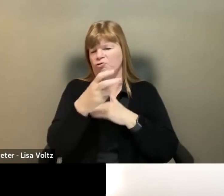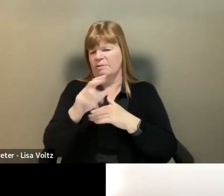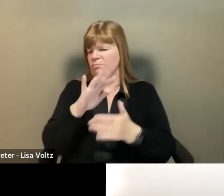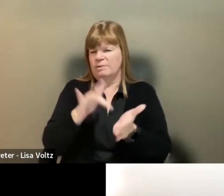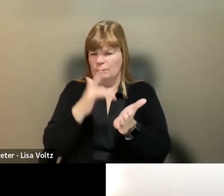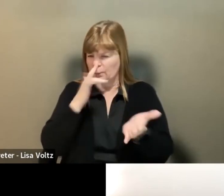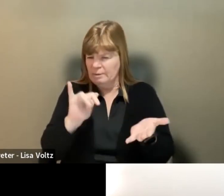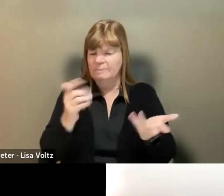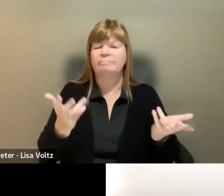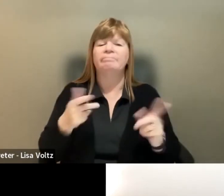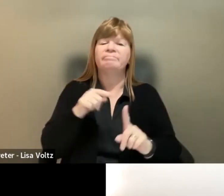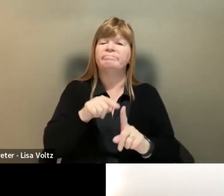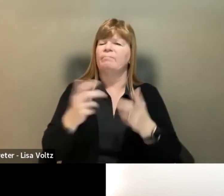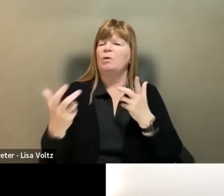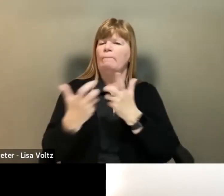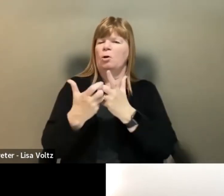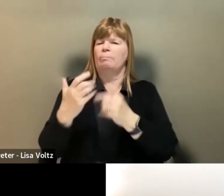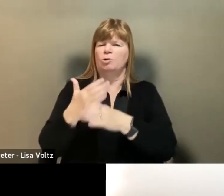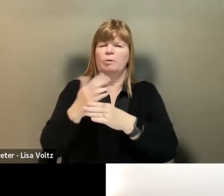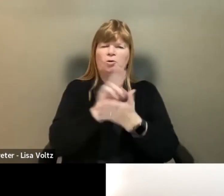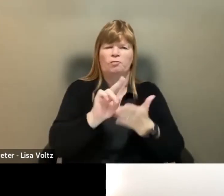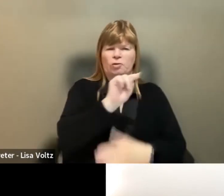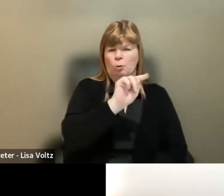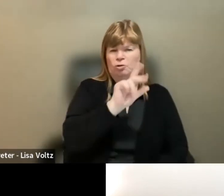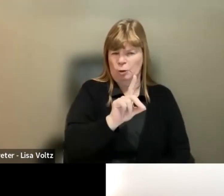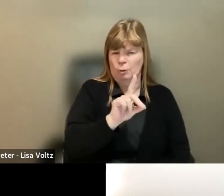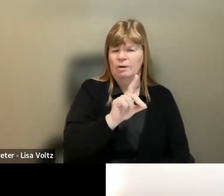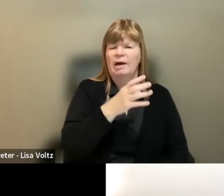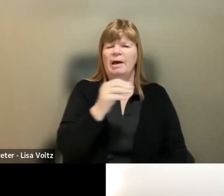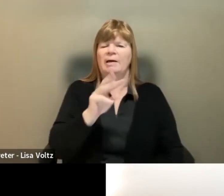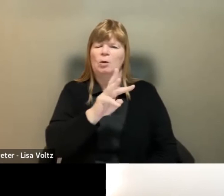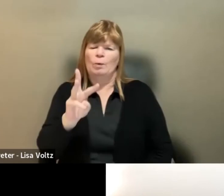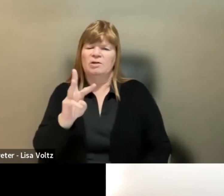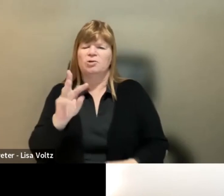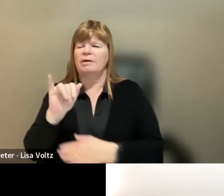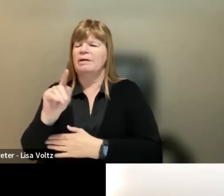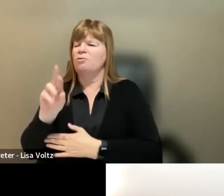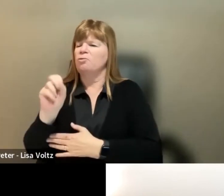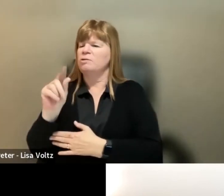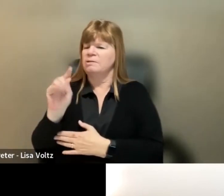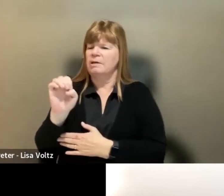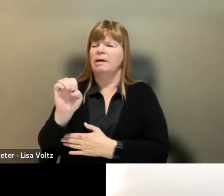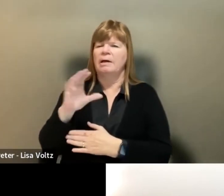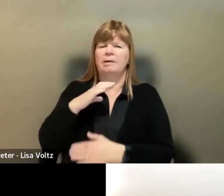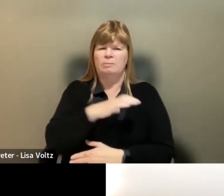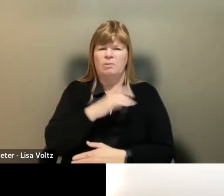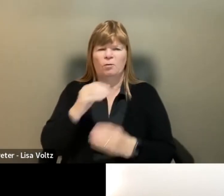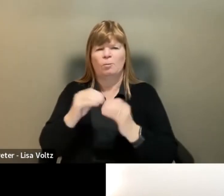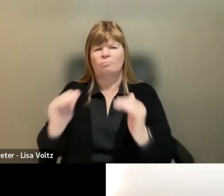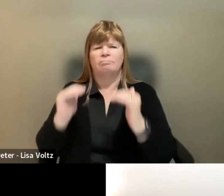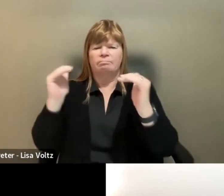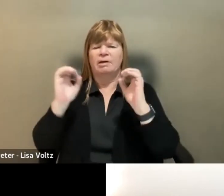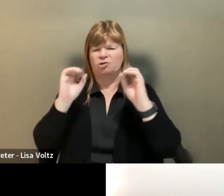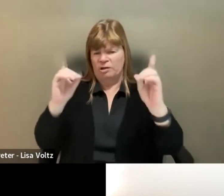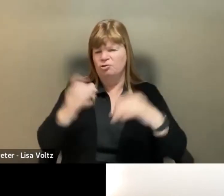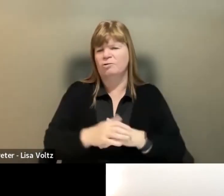is. So it is a partnership between the University of North Dakota and the Western Interstate Commission for Higher Education, which is Litchi. And I'll